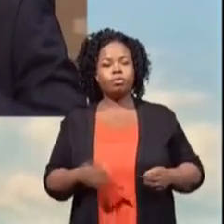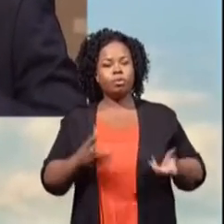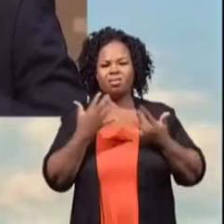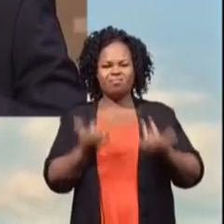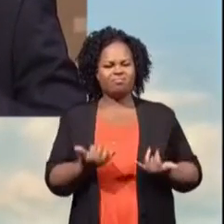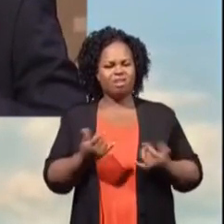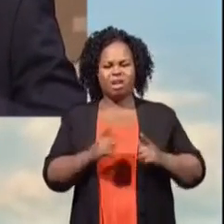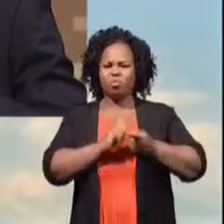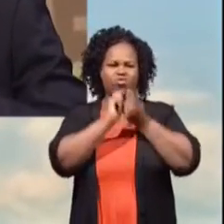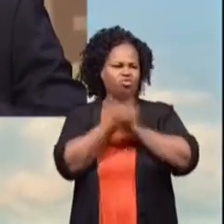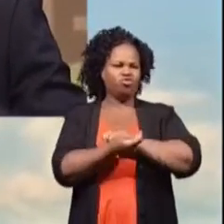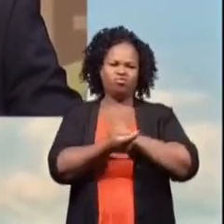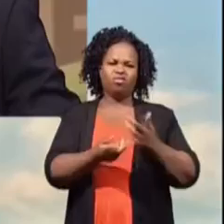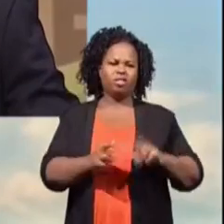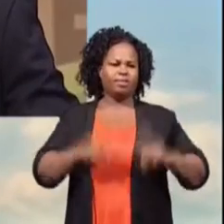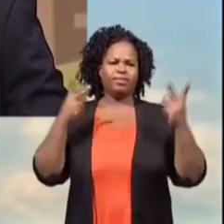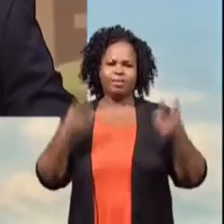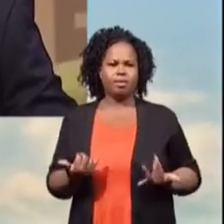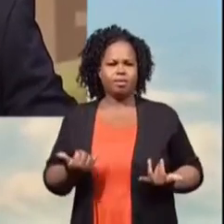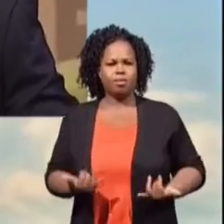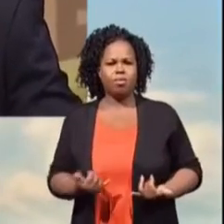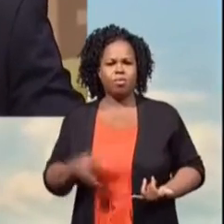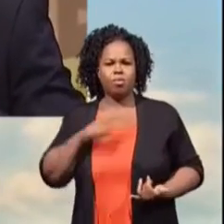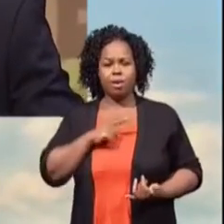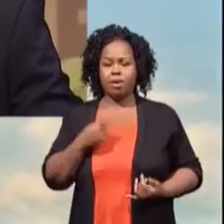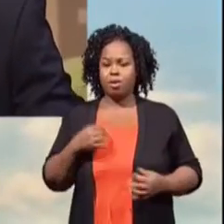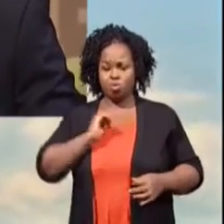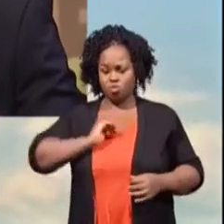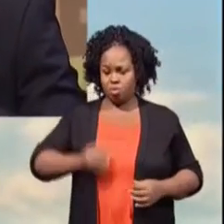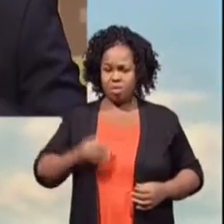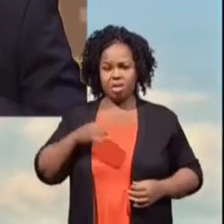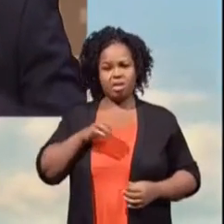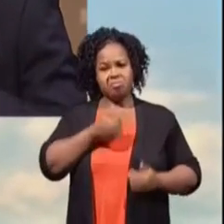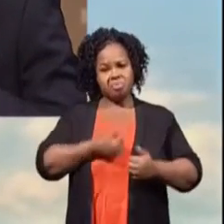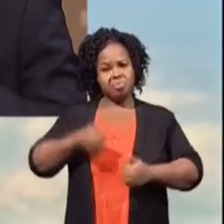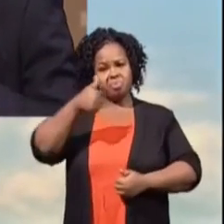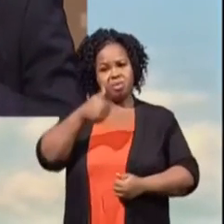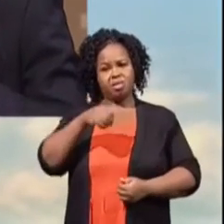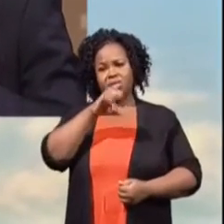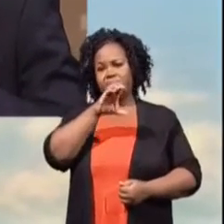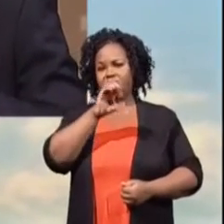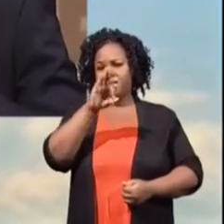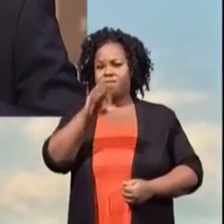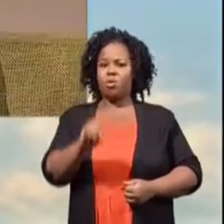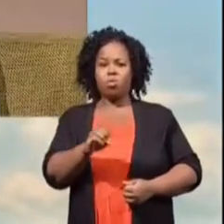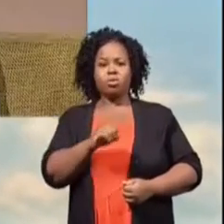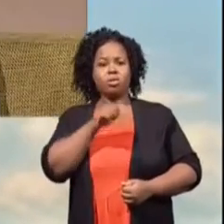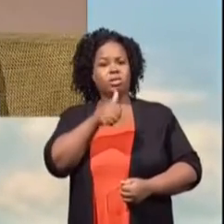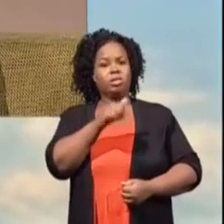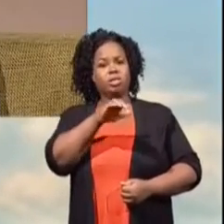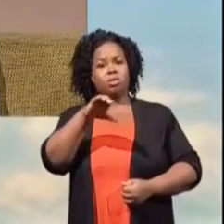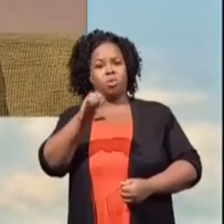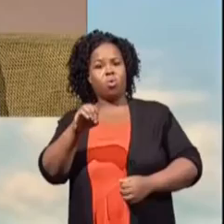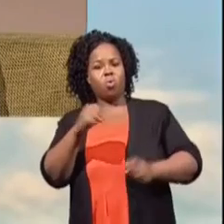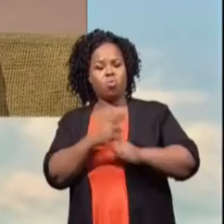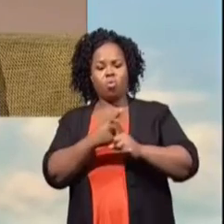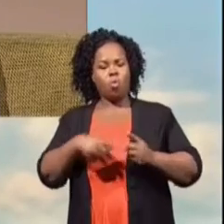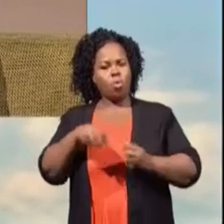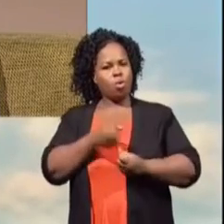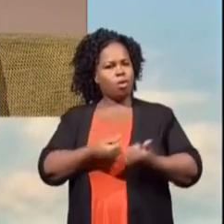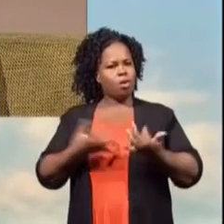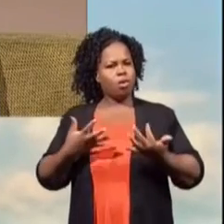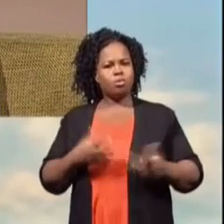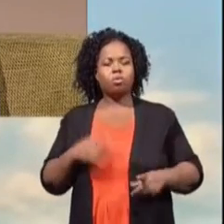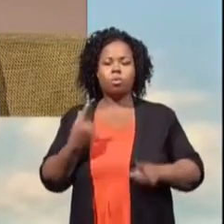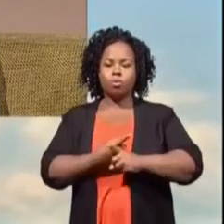gore mehla e fetuile o la bua o qala ntwa ba ke di CFO ke di CEO ene papa nya rona